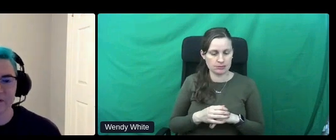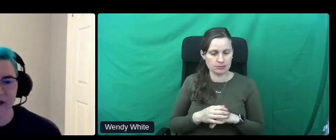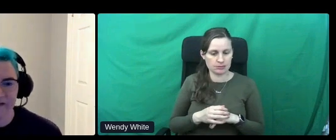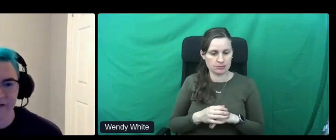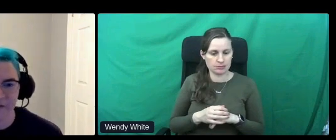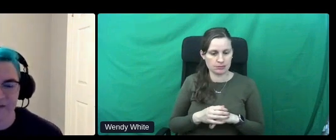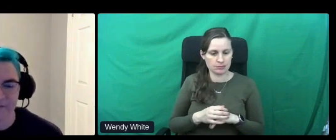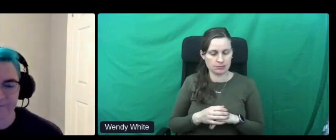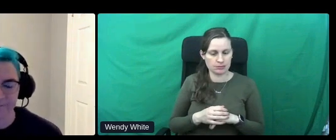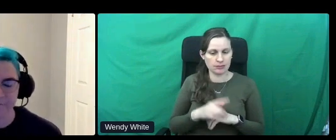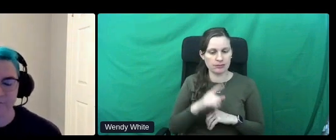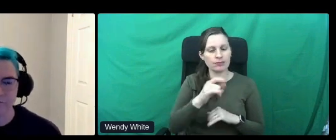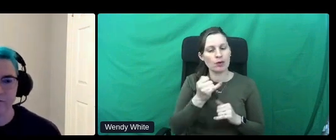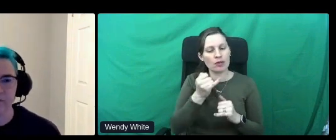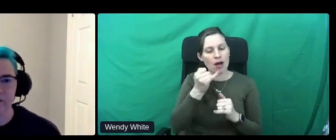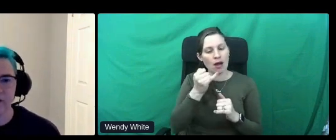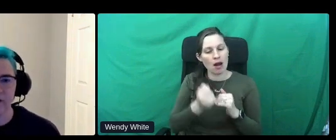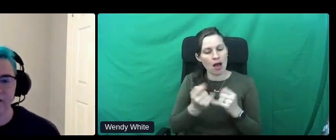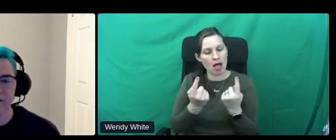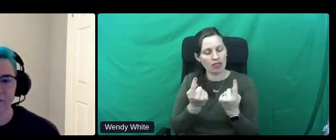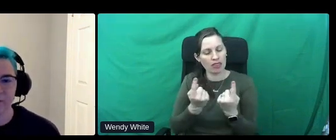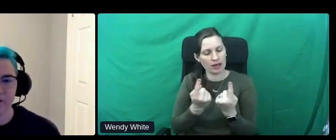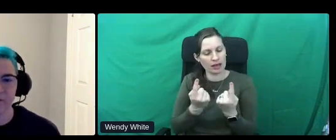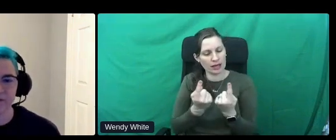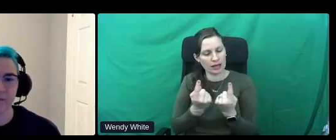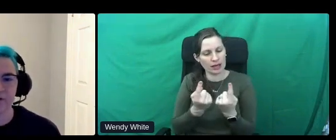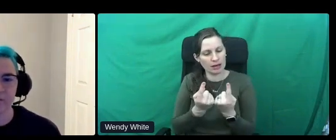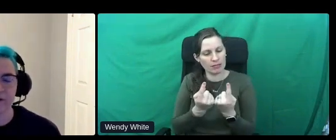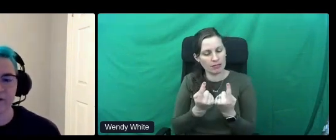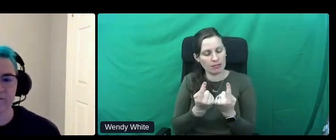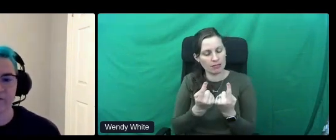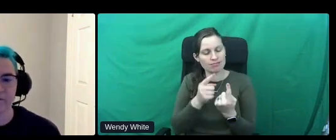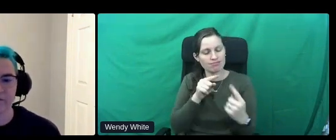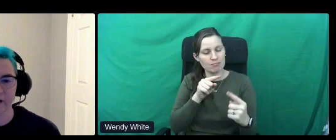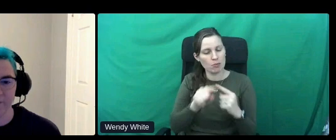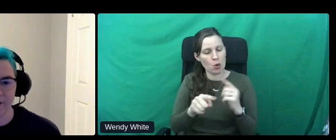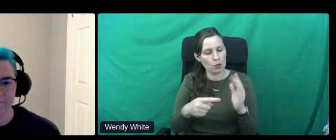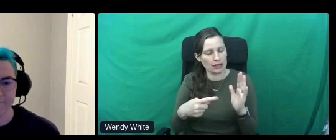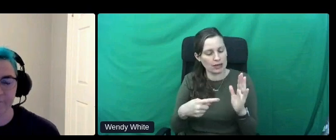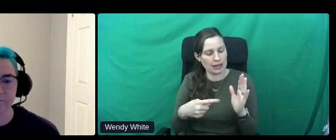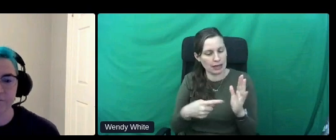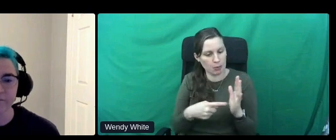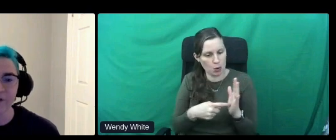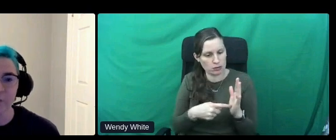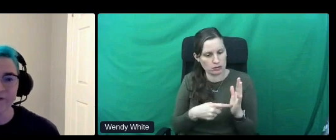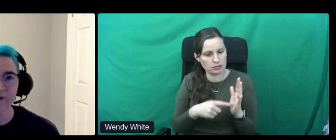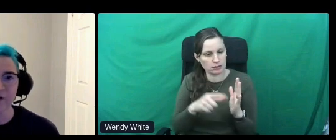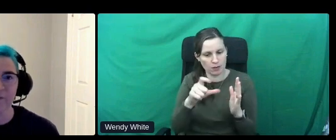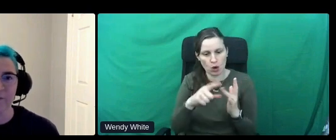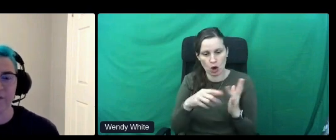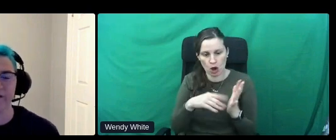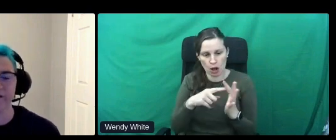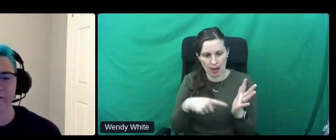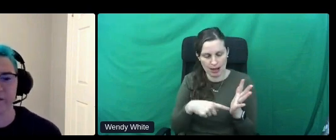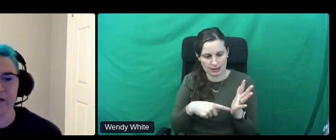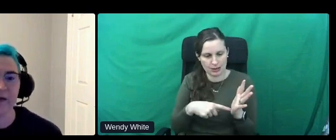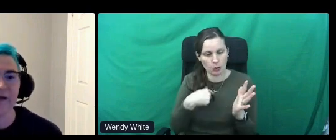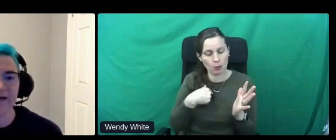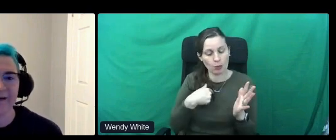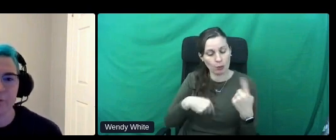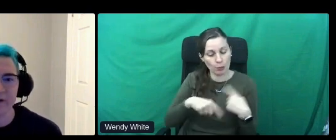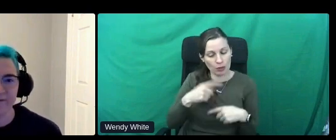So the last thing that we did that I think is probably one of the most important ones for combat was we thought about players